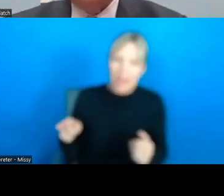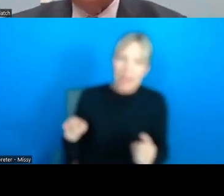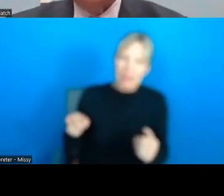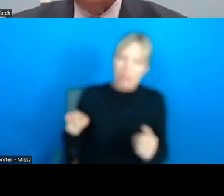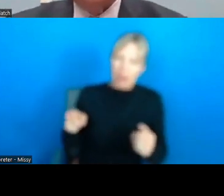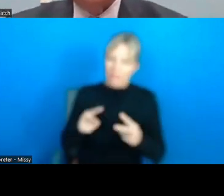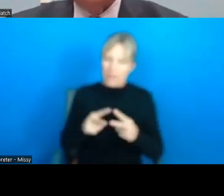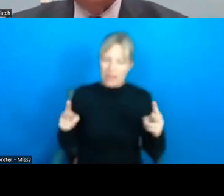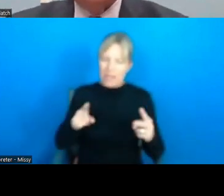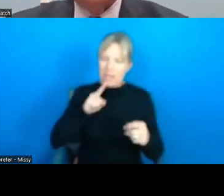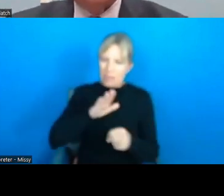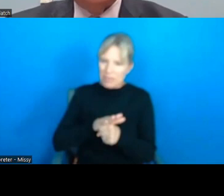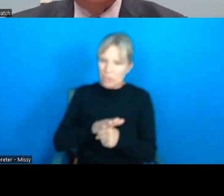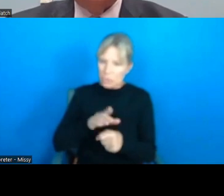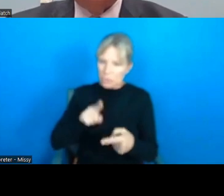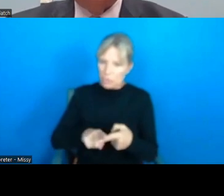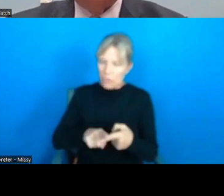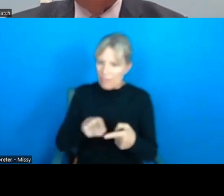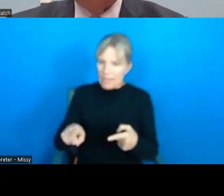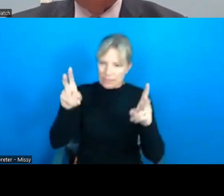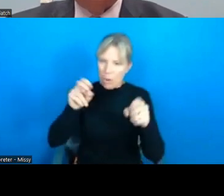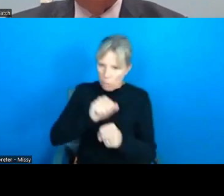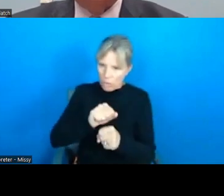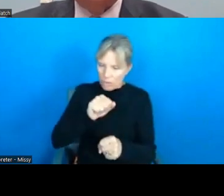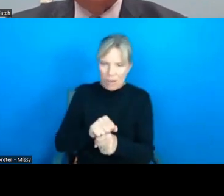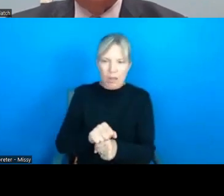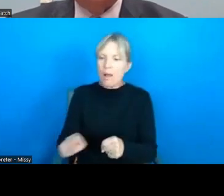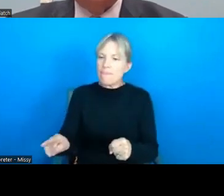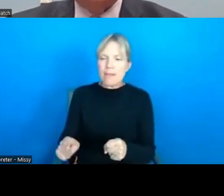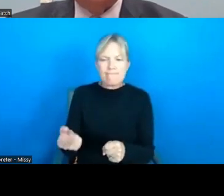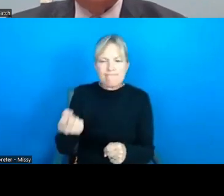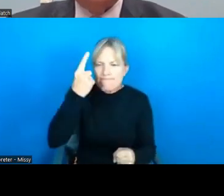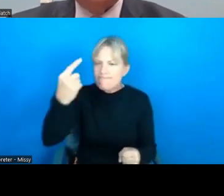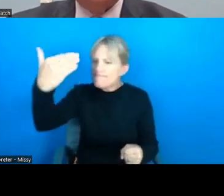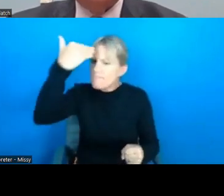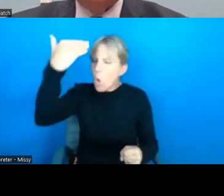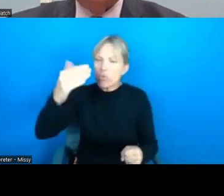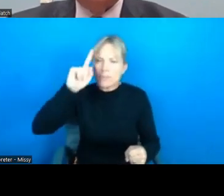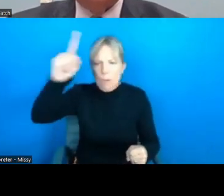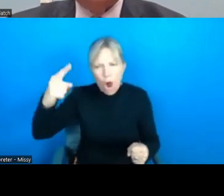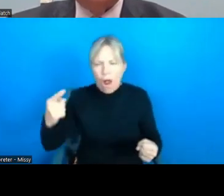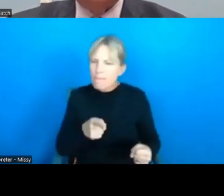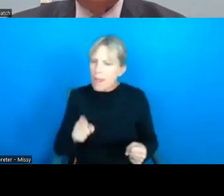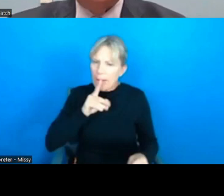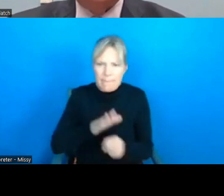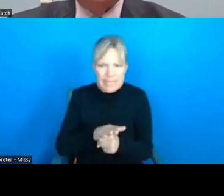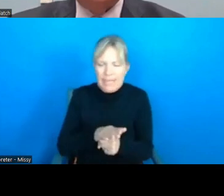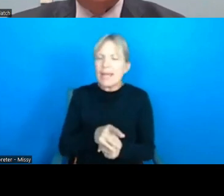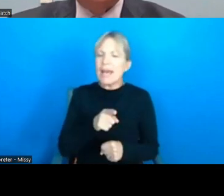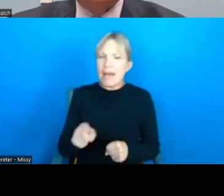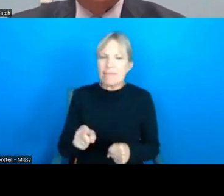very committed to the work. They're insightful, they're smart, they're committed, and